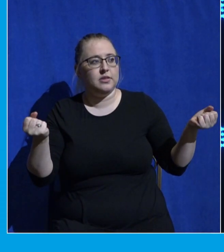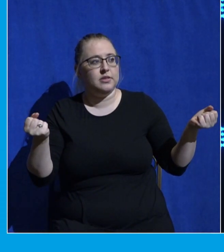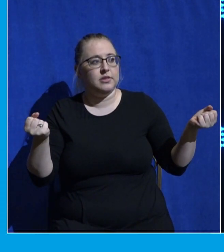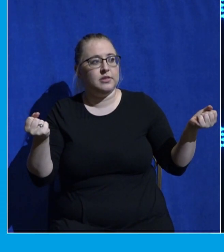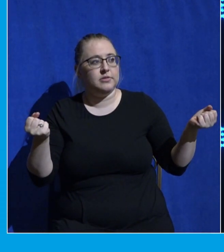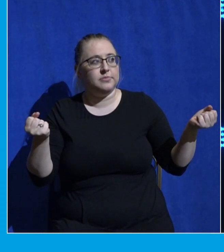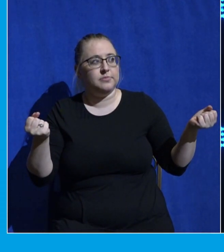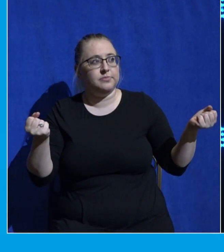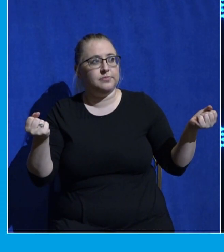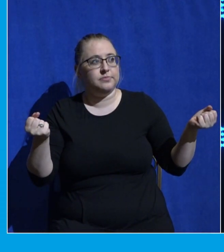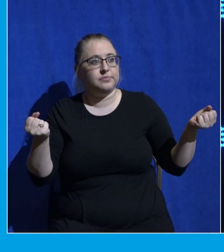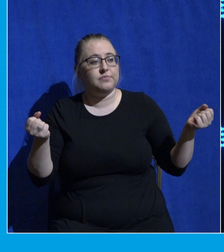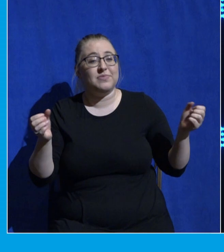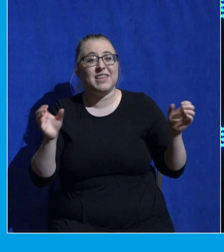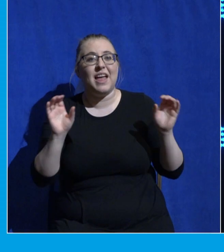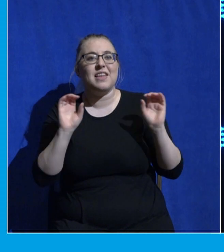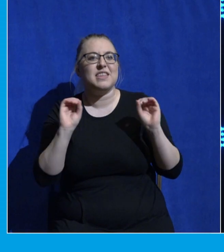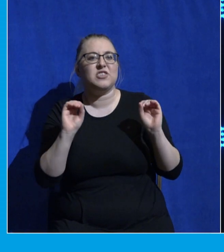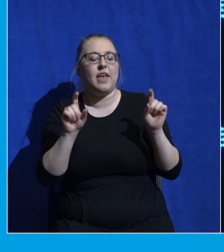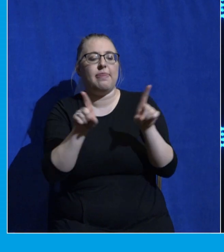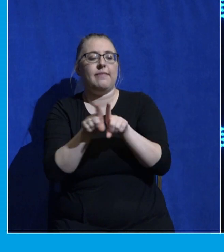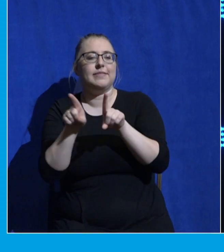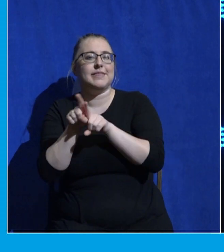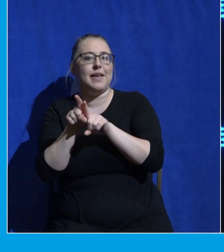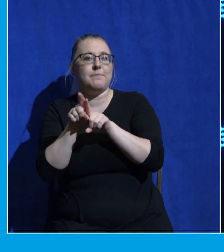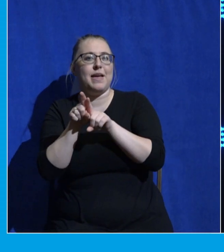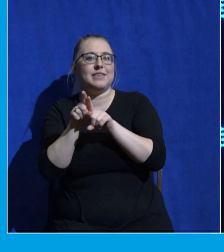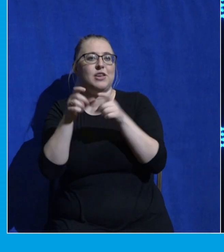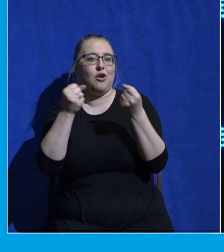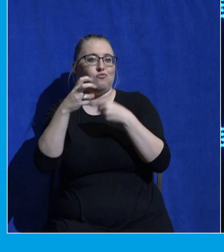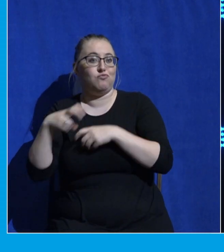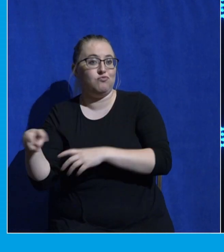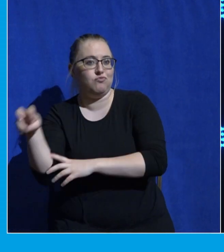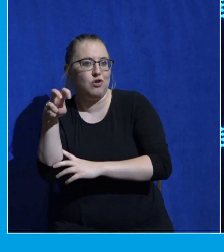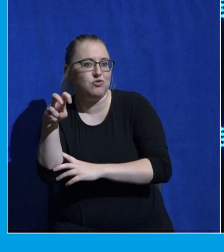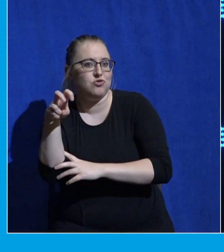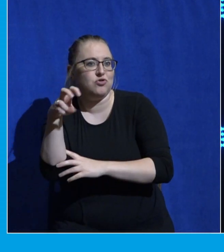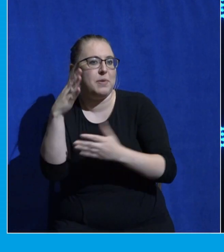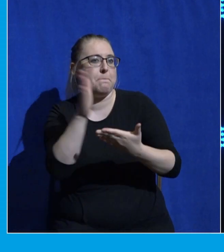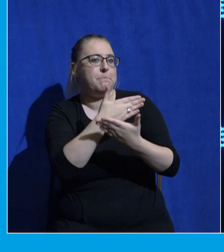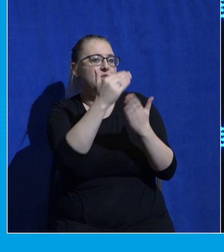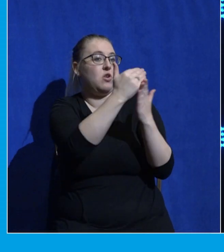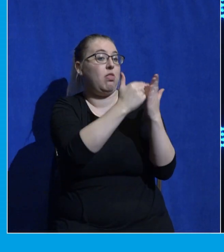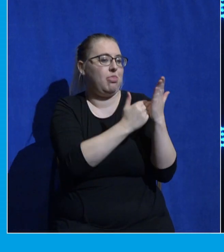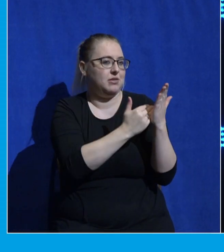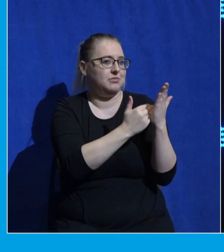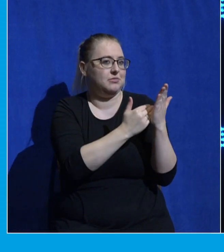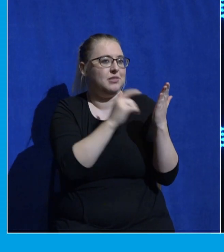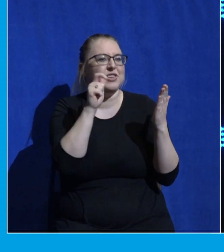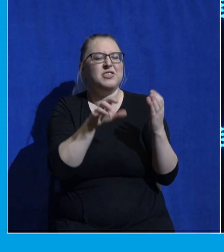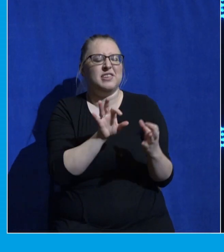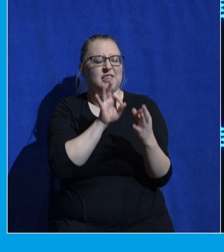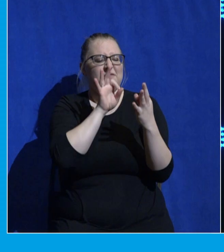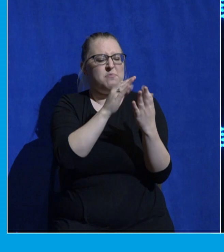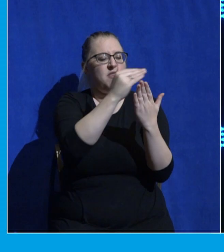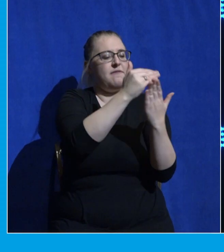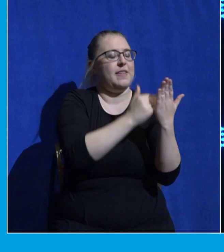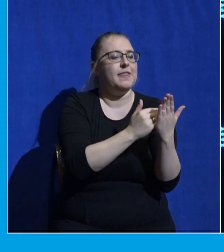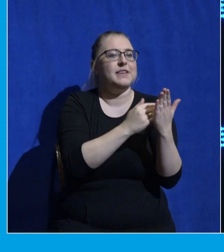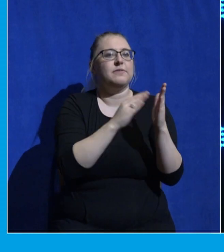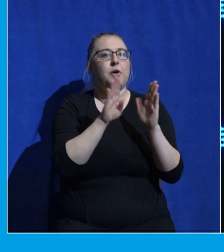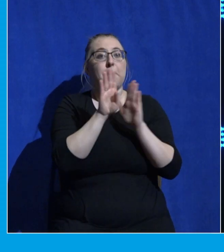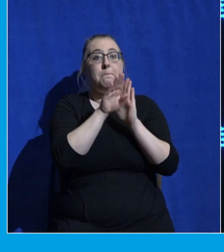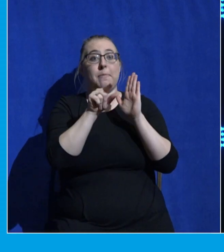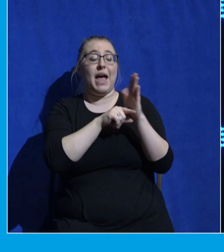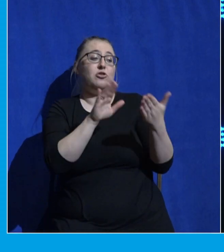like a good road trip playlist. Listen, you need the perfect playlist to serve as background music in your